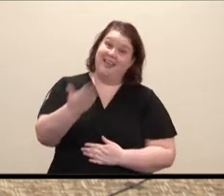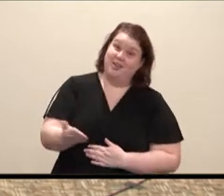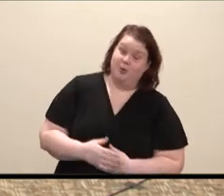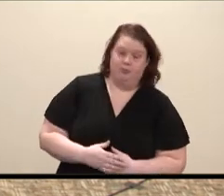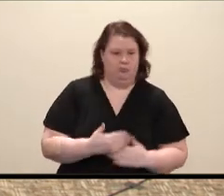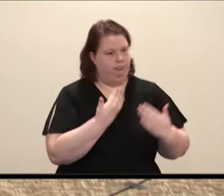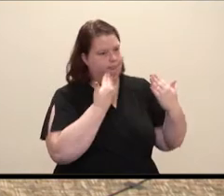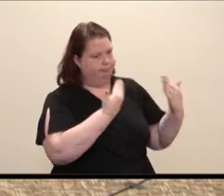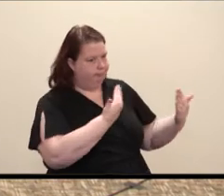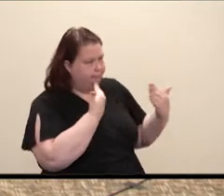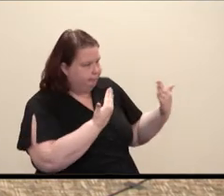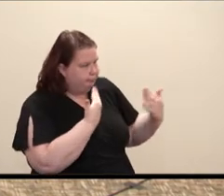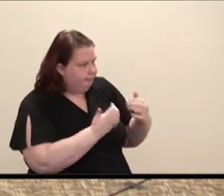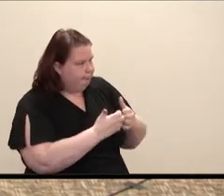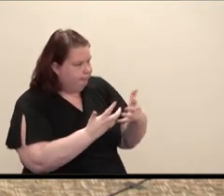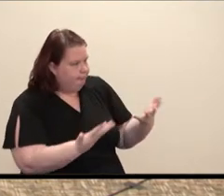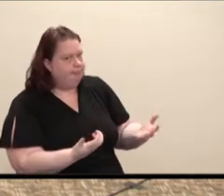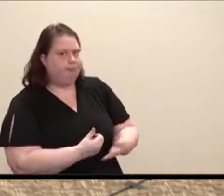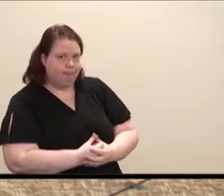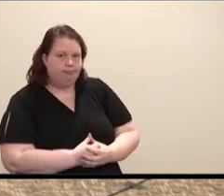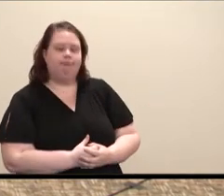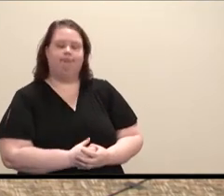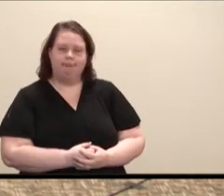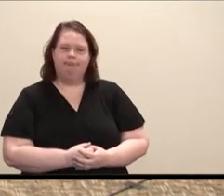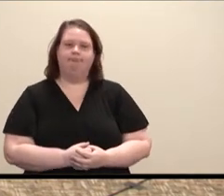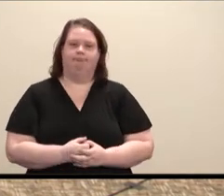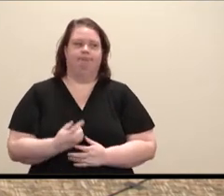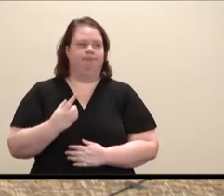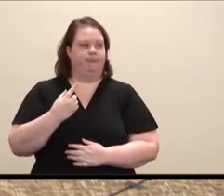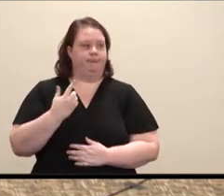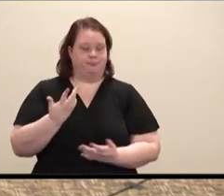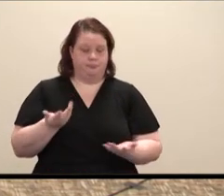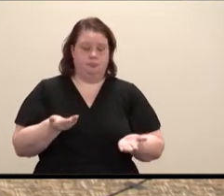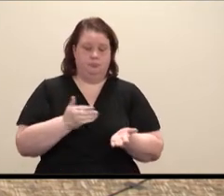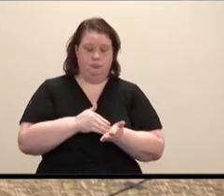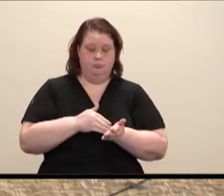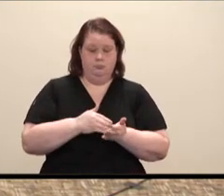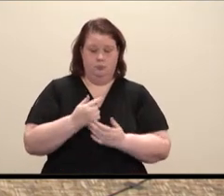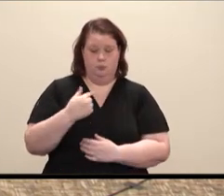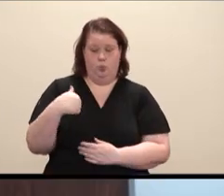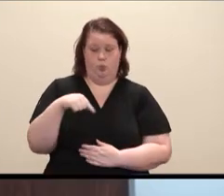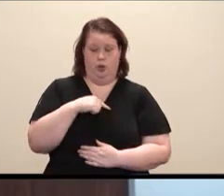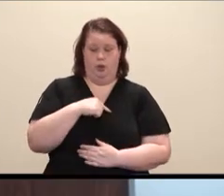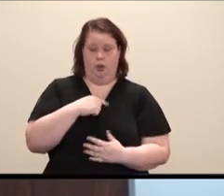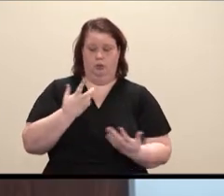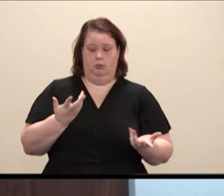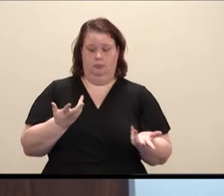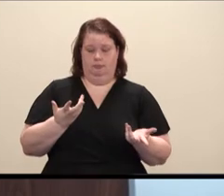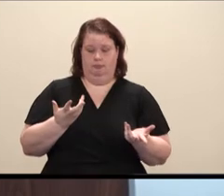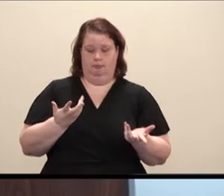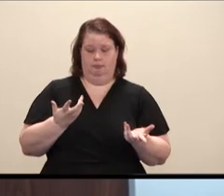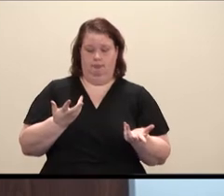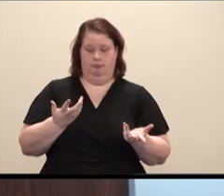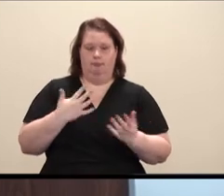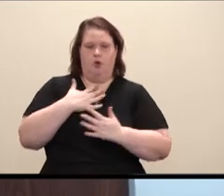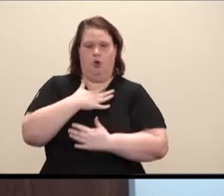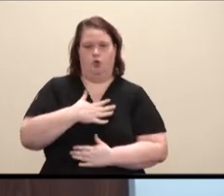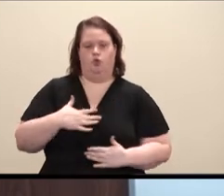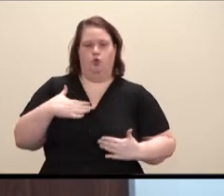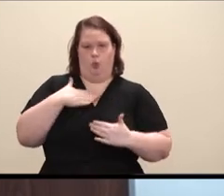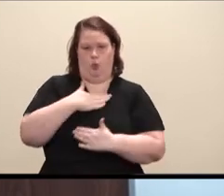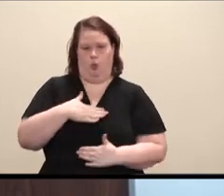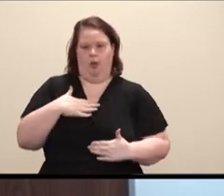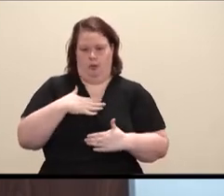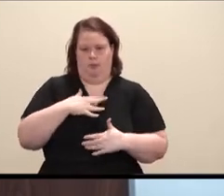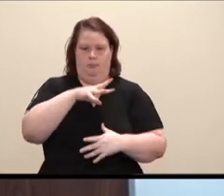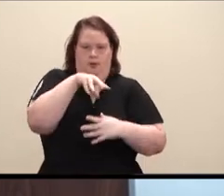All right. Well, thank you all very much. And again, as you, we are, we like to be a part of the process, an